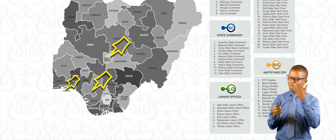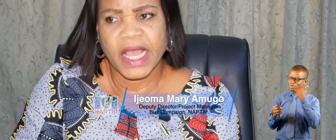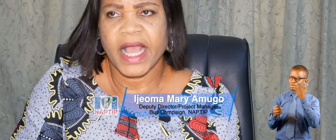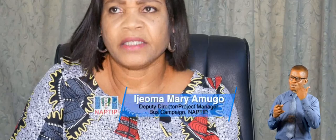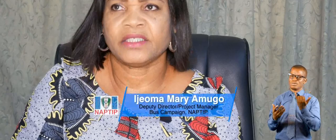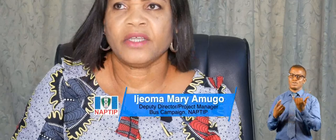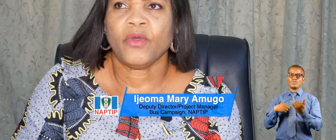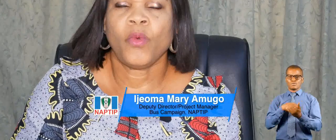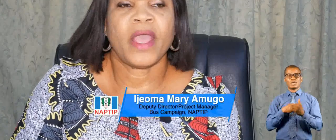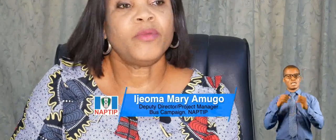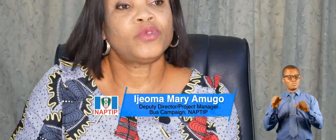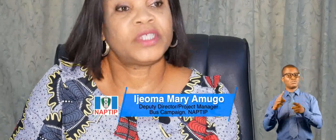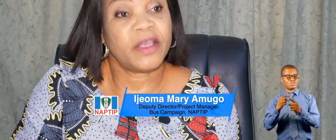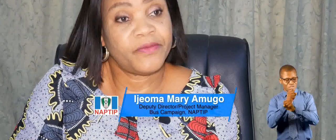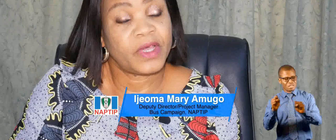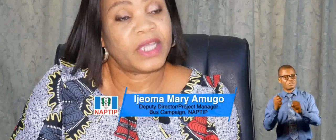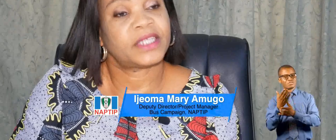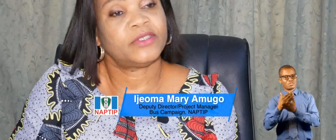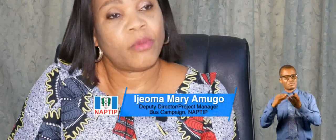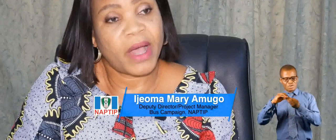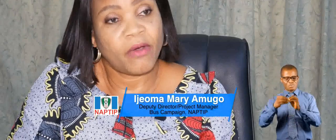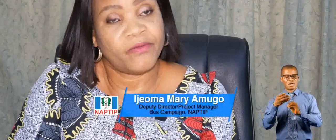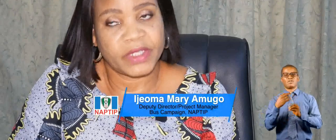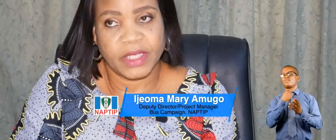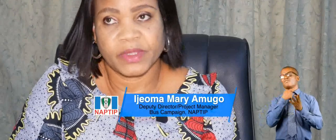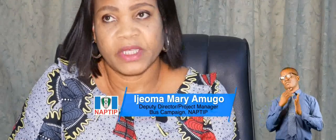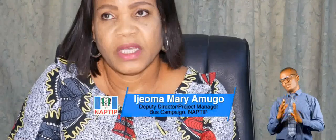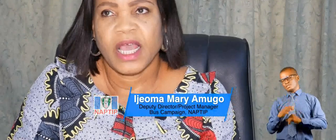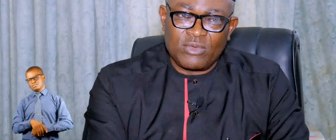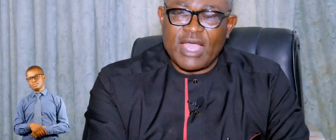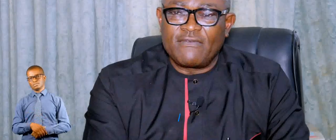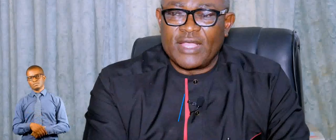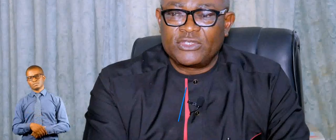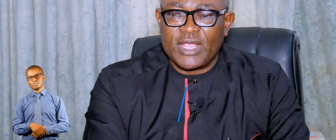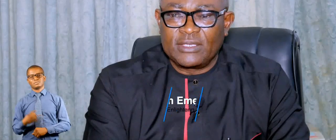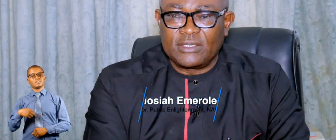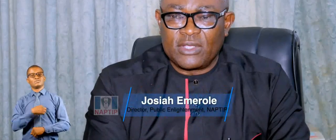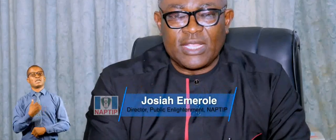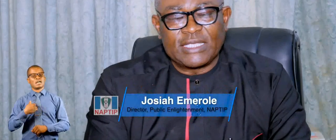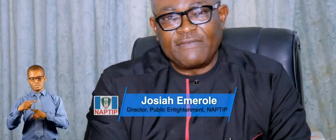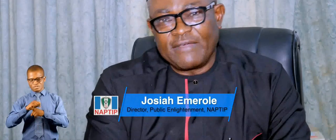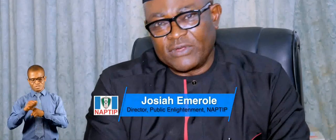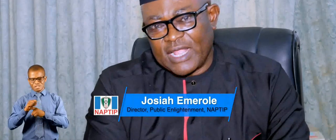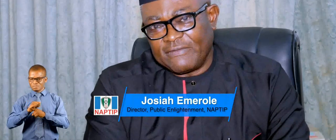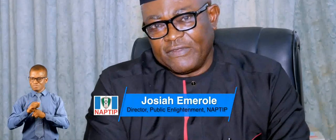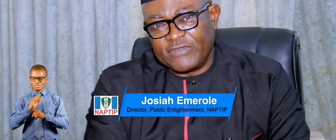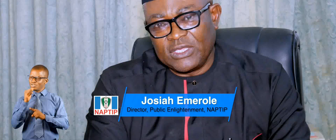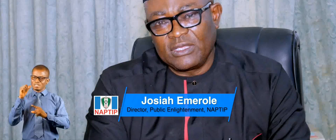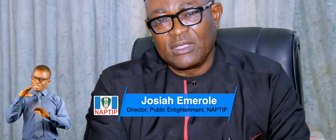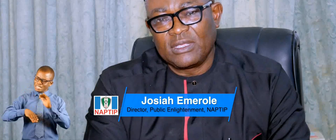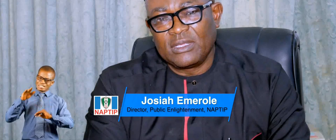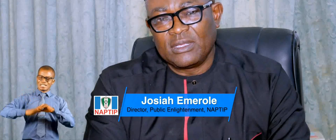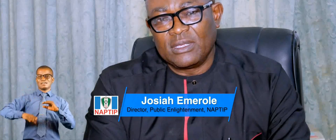calls, and we were able to save a certain number of victims. We have trained not less than